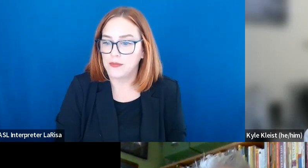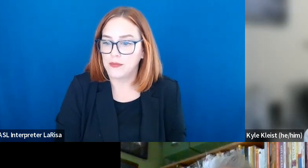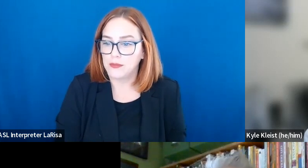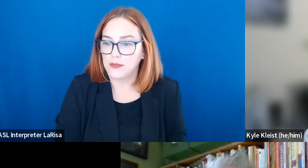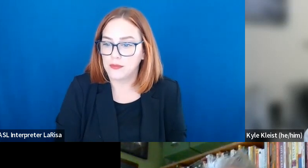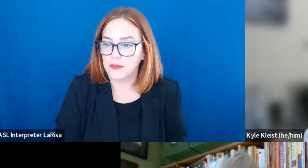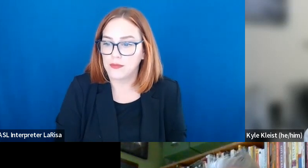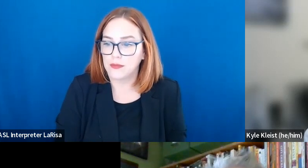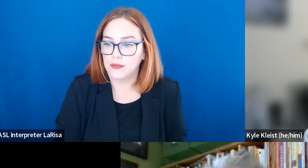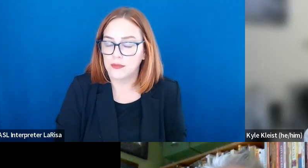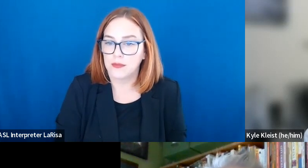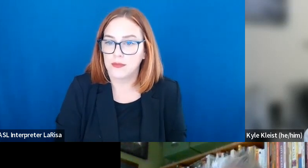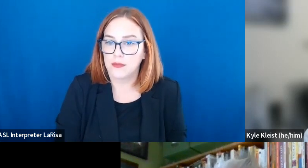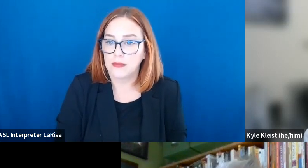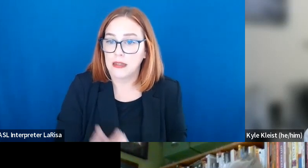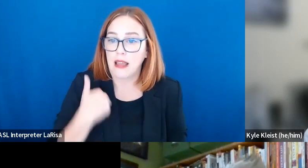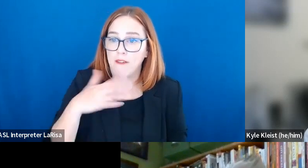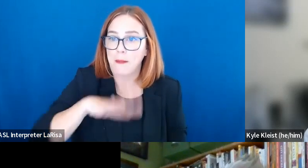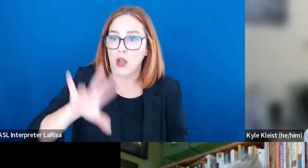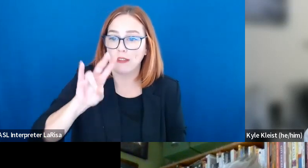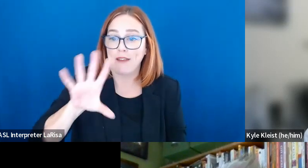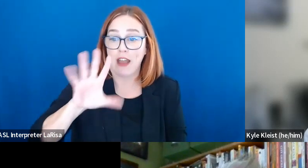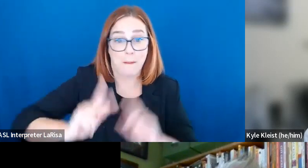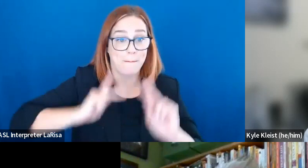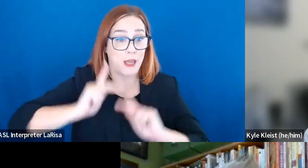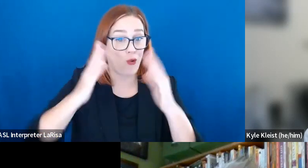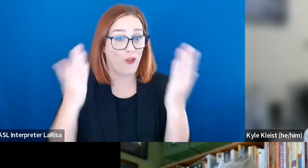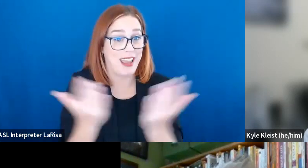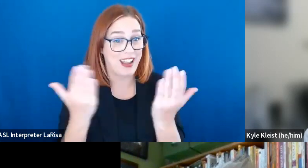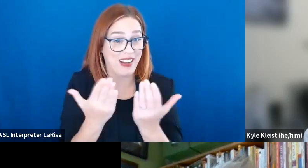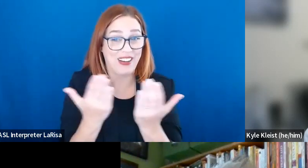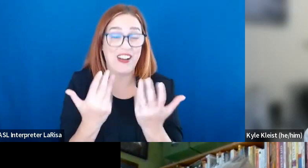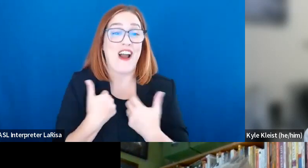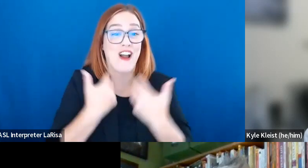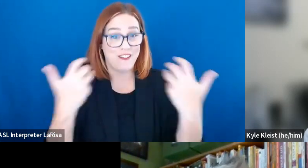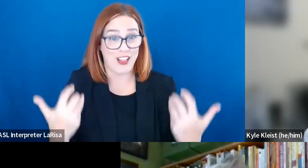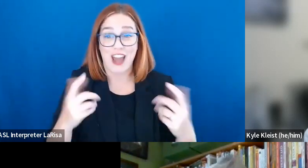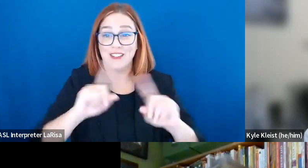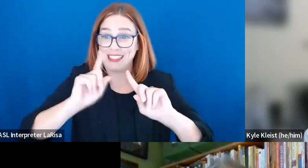people here chatting today, so lots of possibilities. Please share.